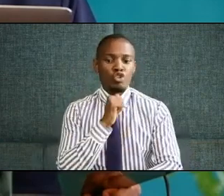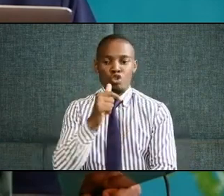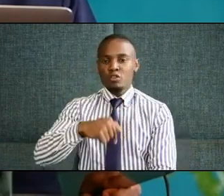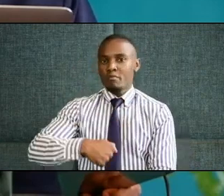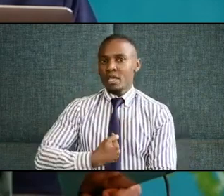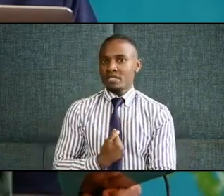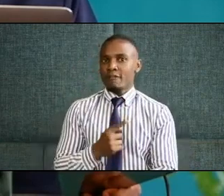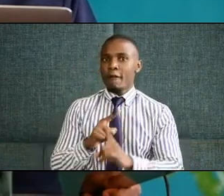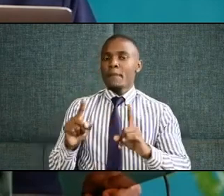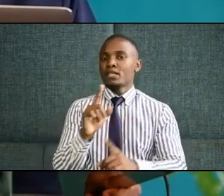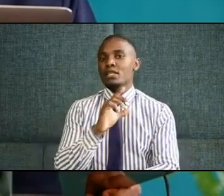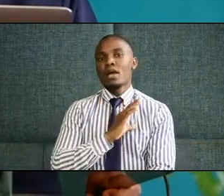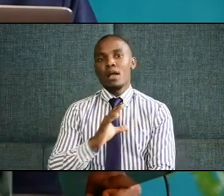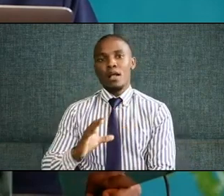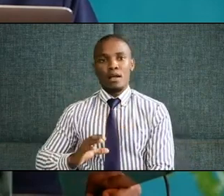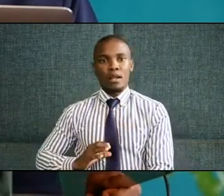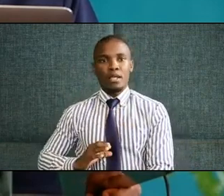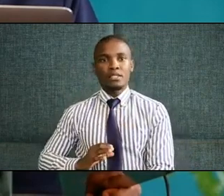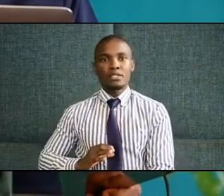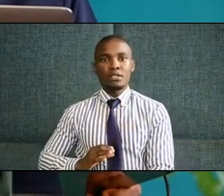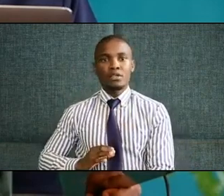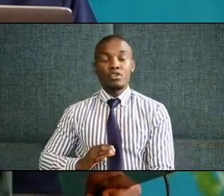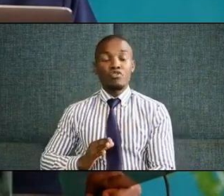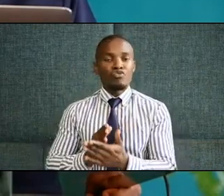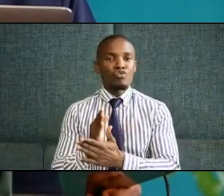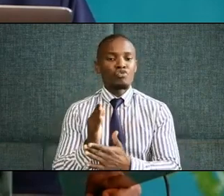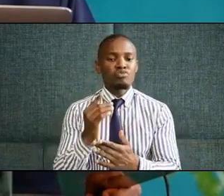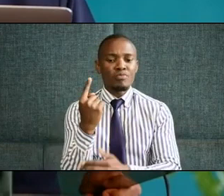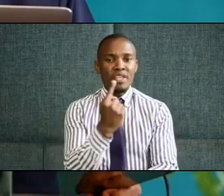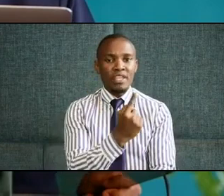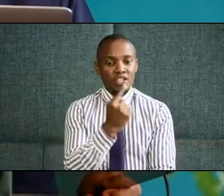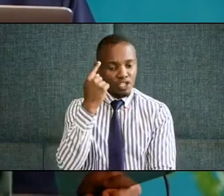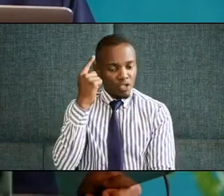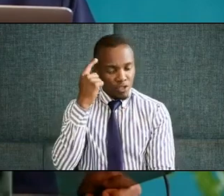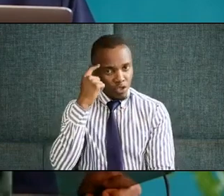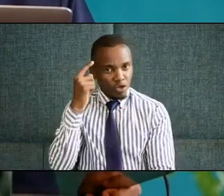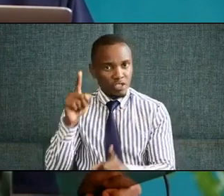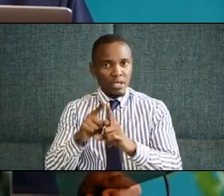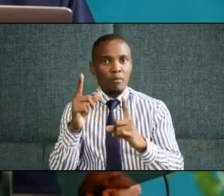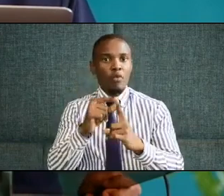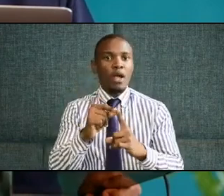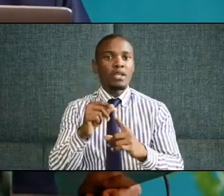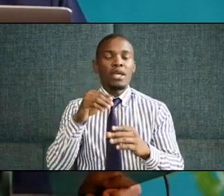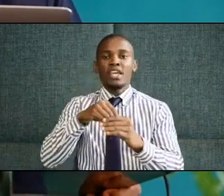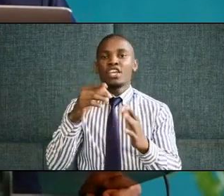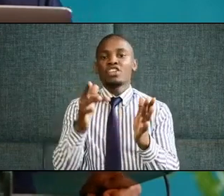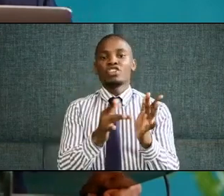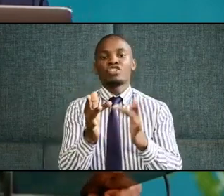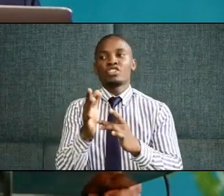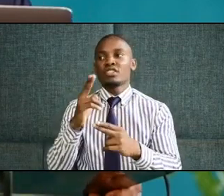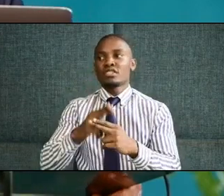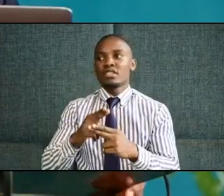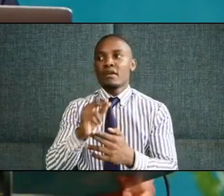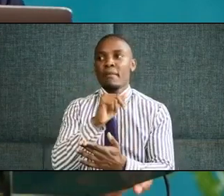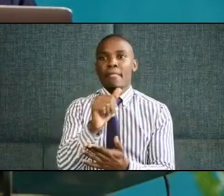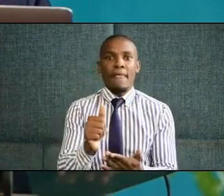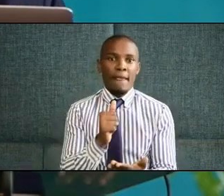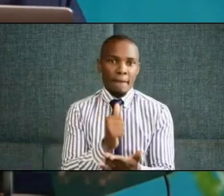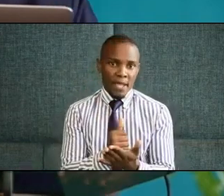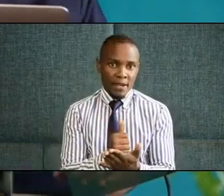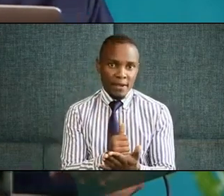I, but Christ. In every thought and word, in Jesus' name, amen.